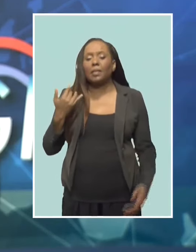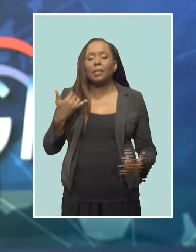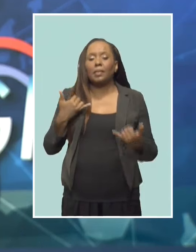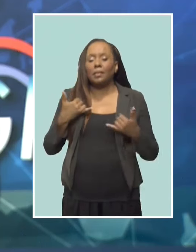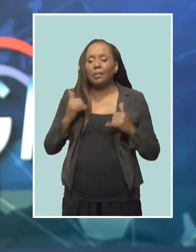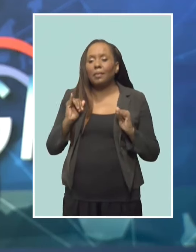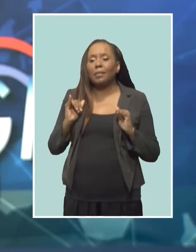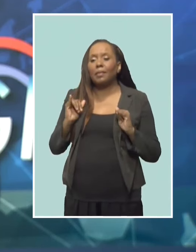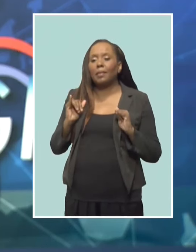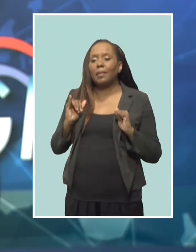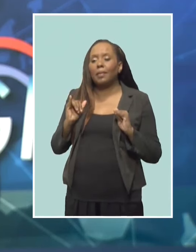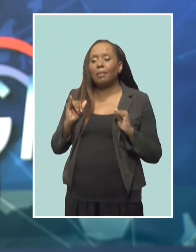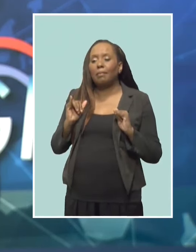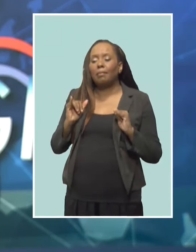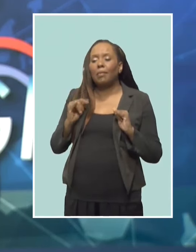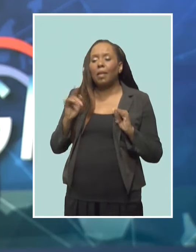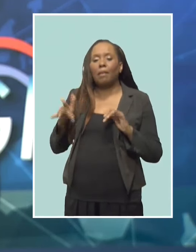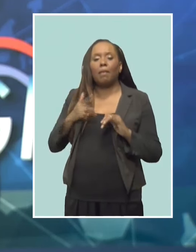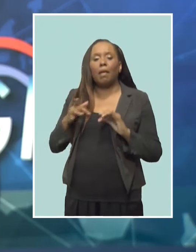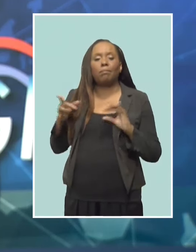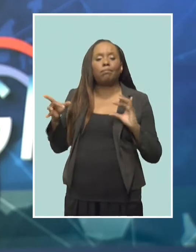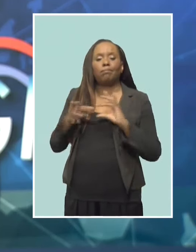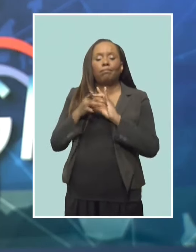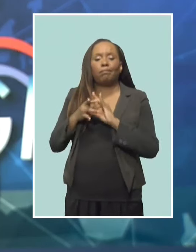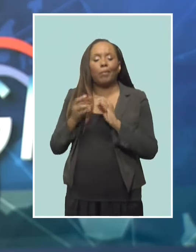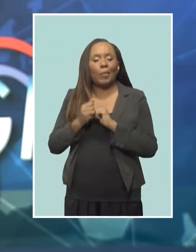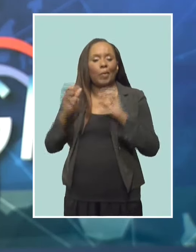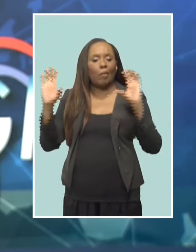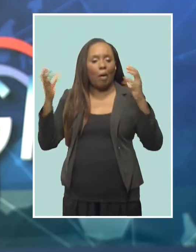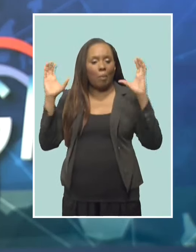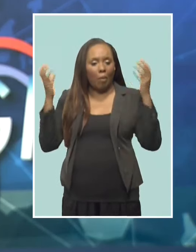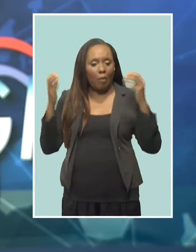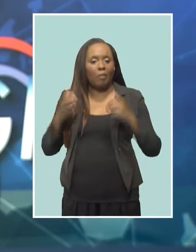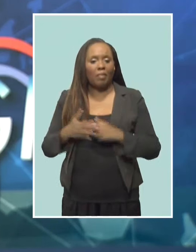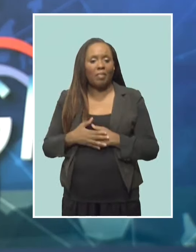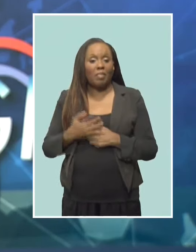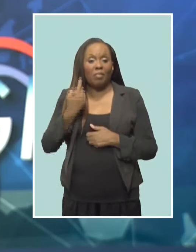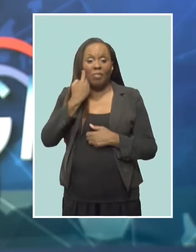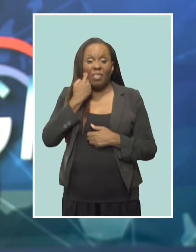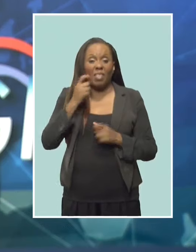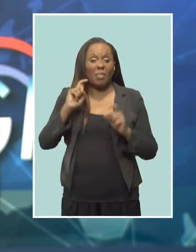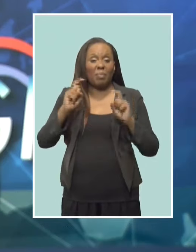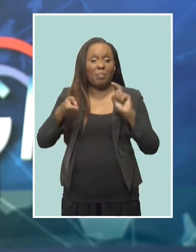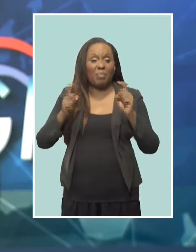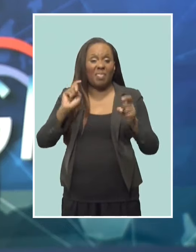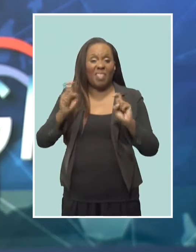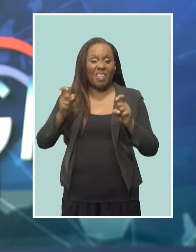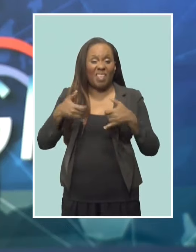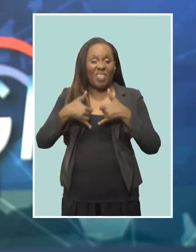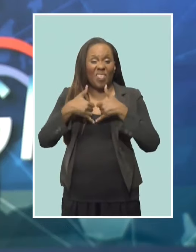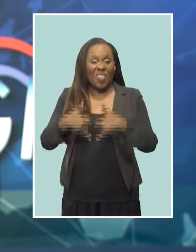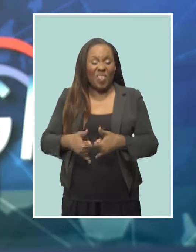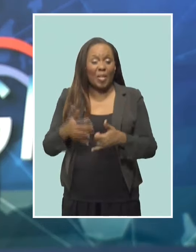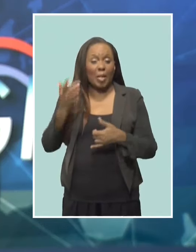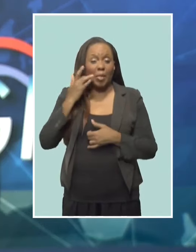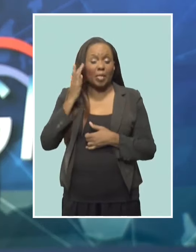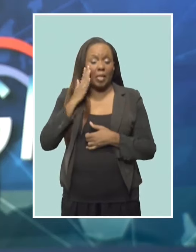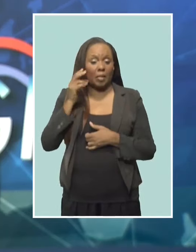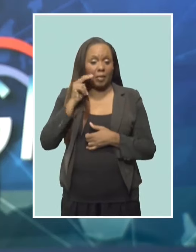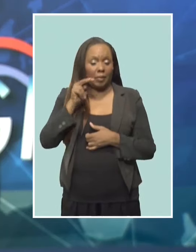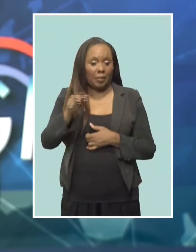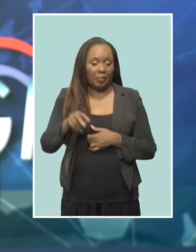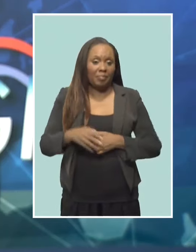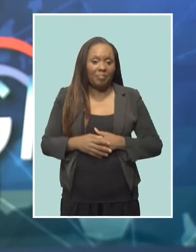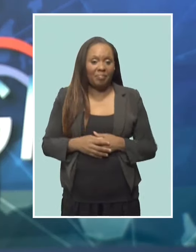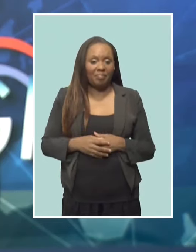year's Cropover Festival. She was speaking during a recent prize-giving ceremony at the Wyndham Grand Barbados Resort. Trevor Thorpe has